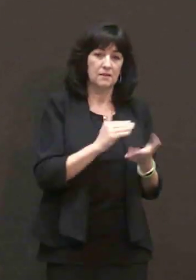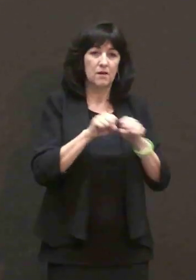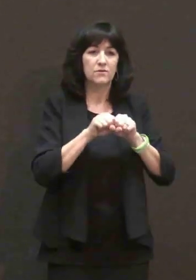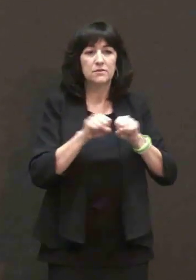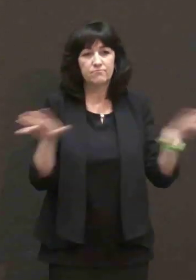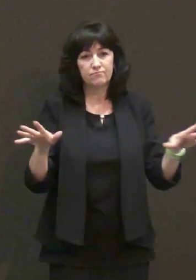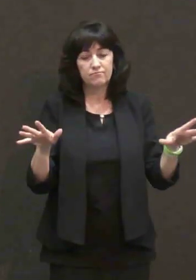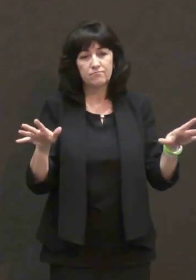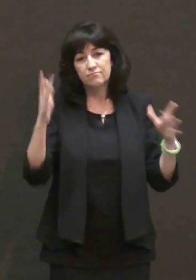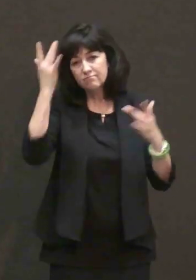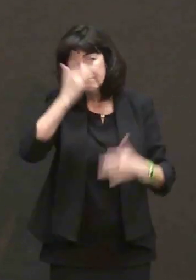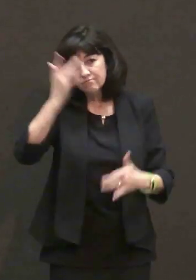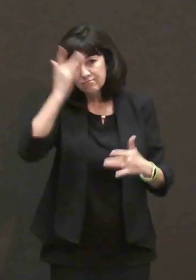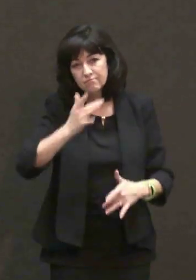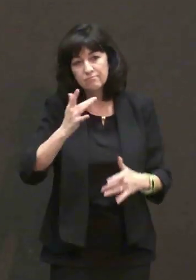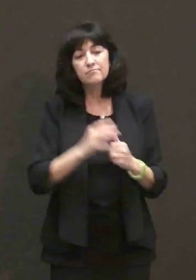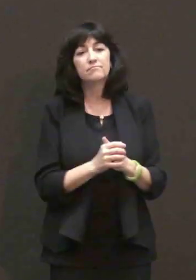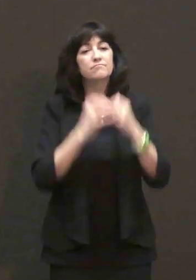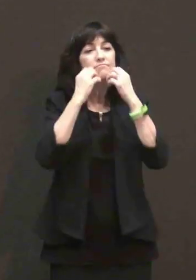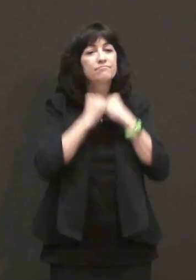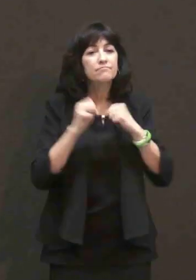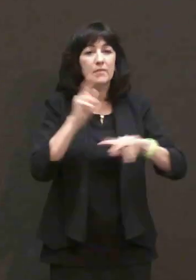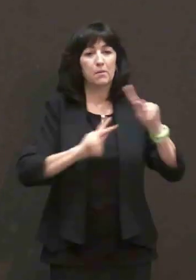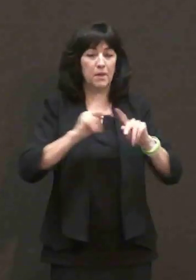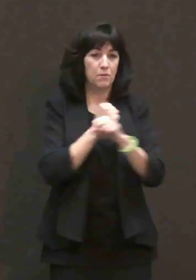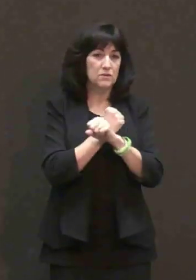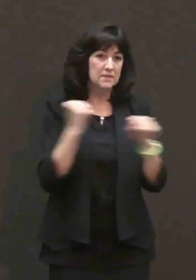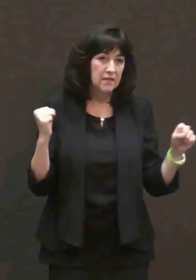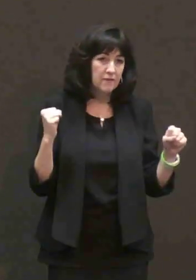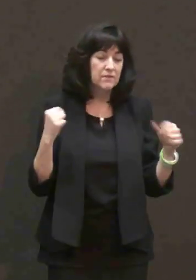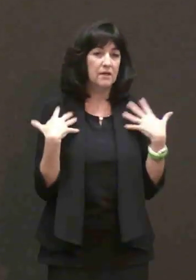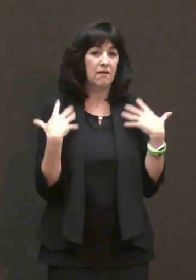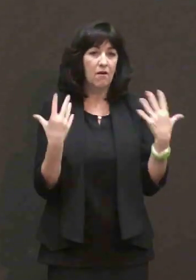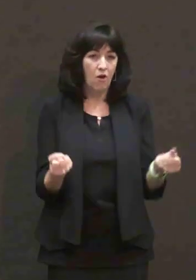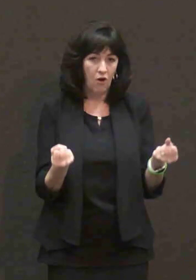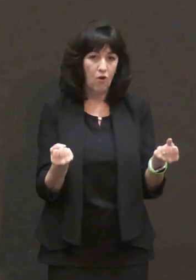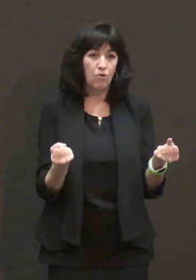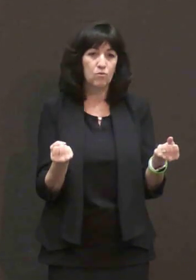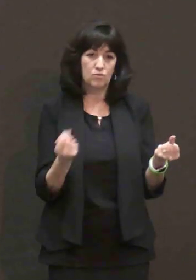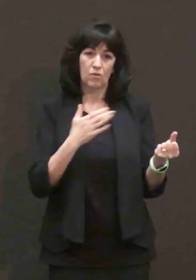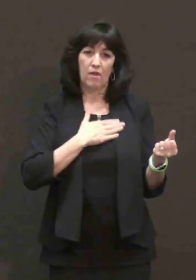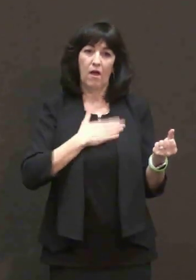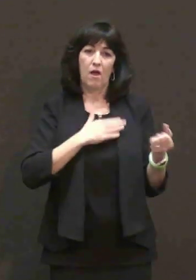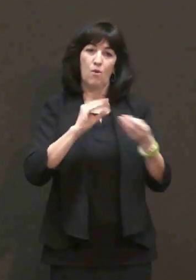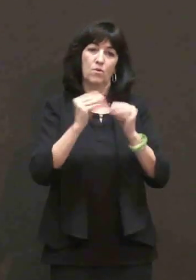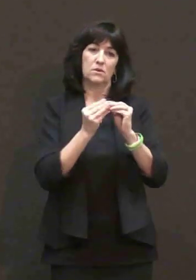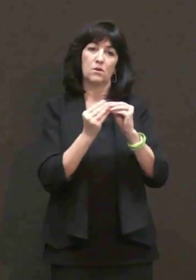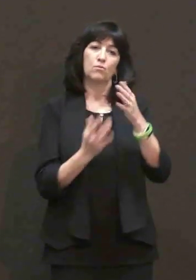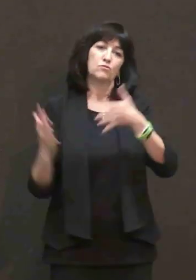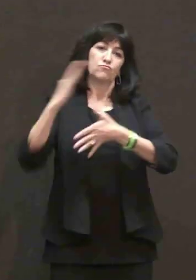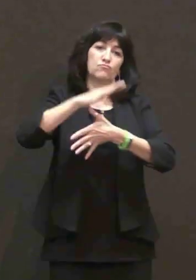and safety. And so when you think about that, the major objective really is to